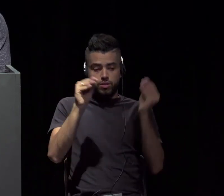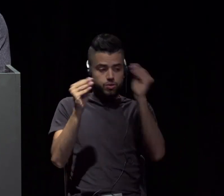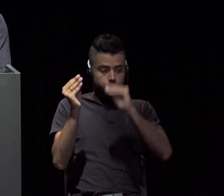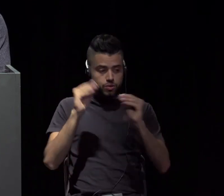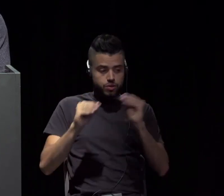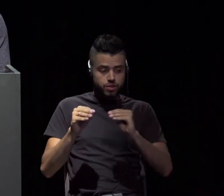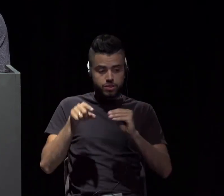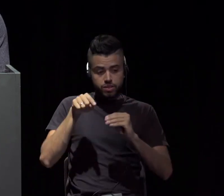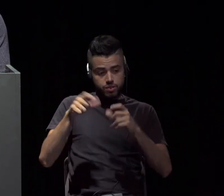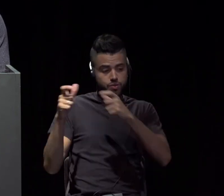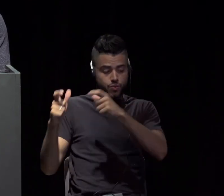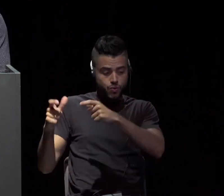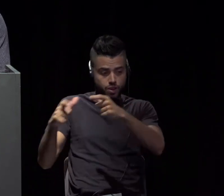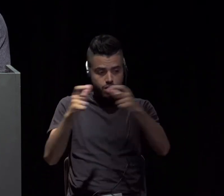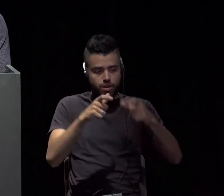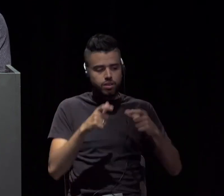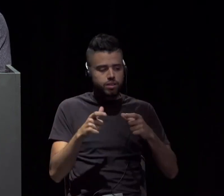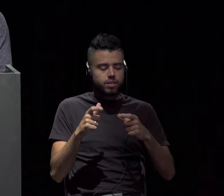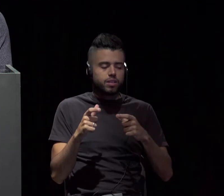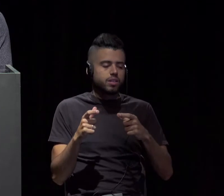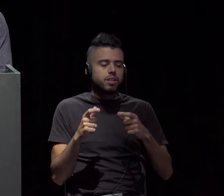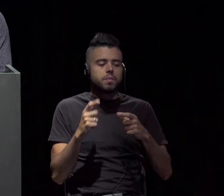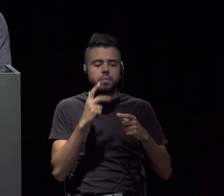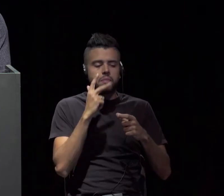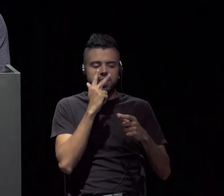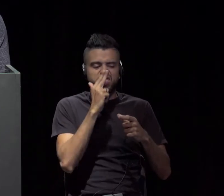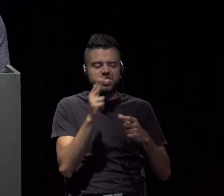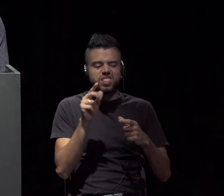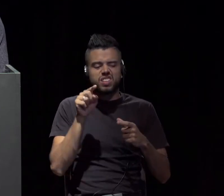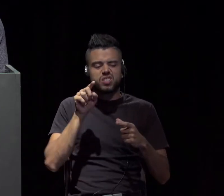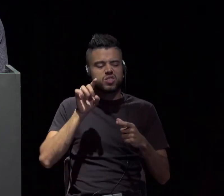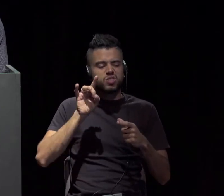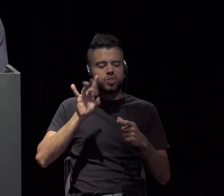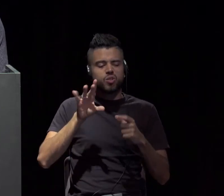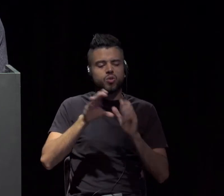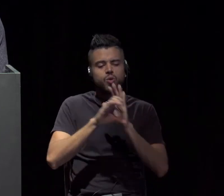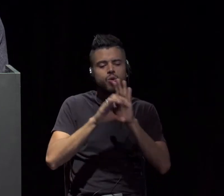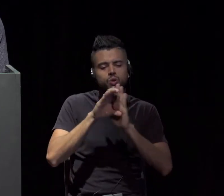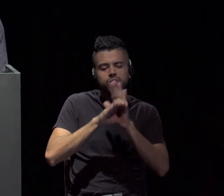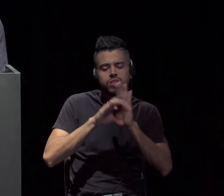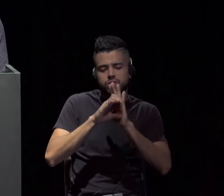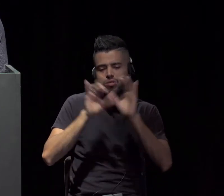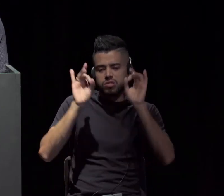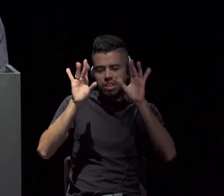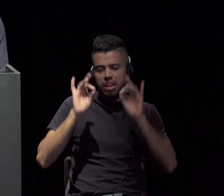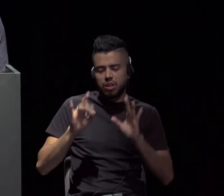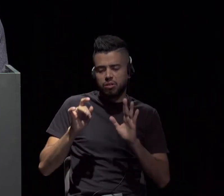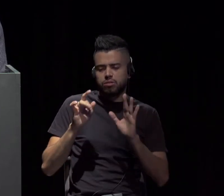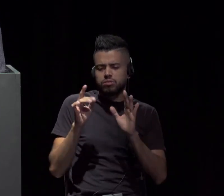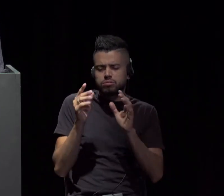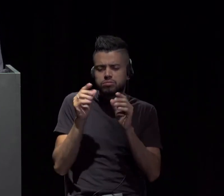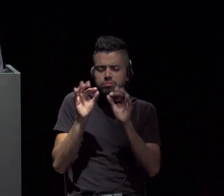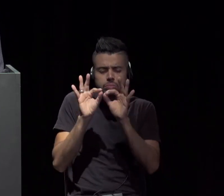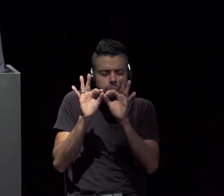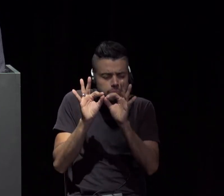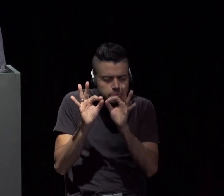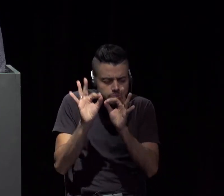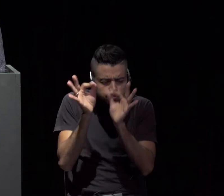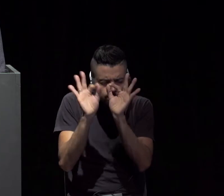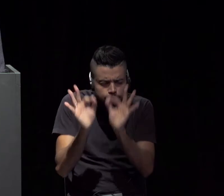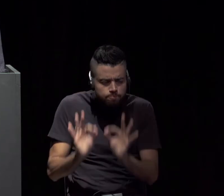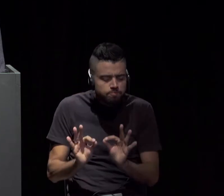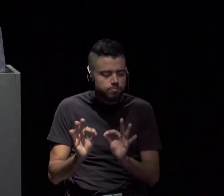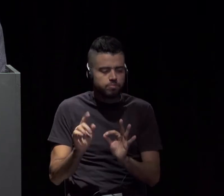final product of his rigorous conceptual and exacting technical processes, Rather, they are suggestions